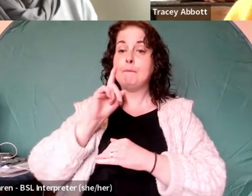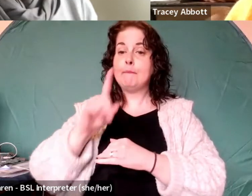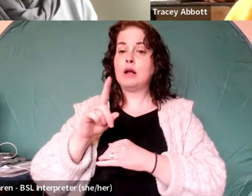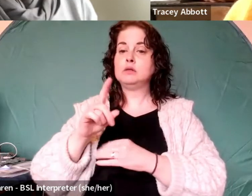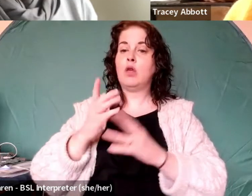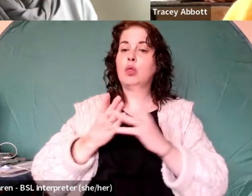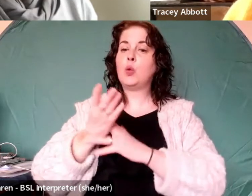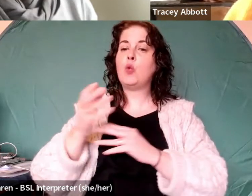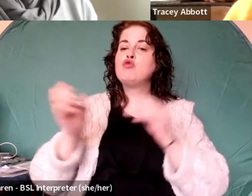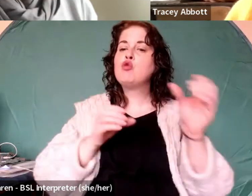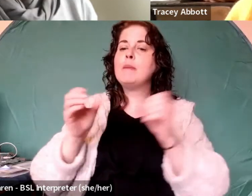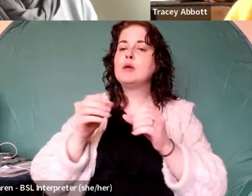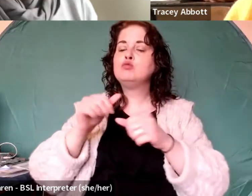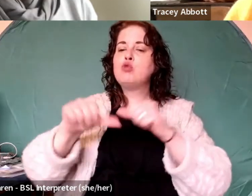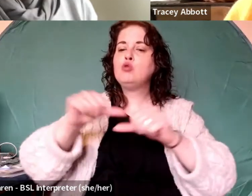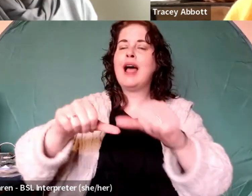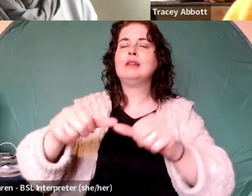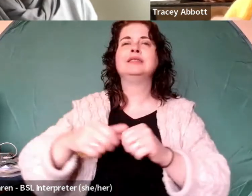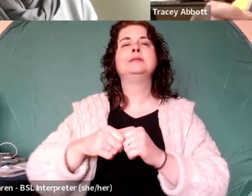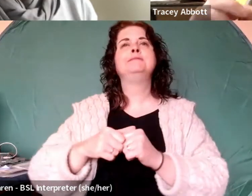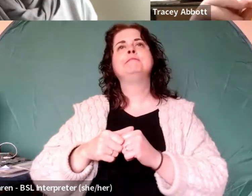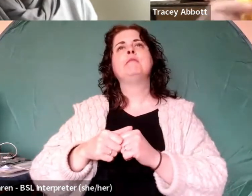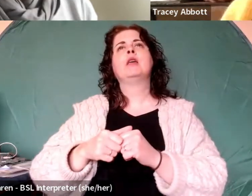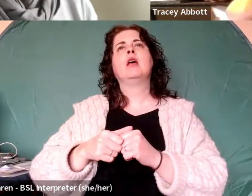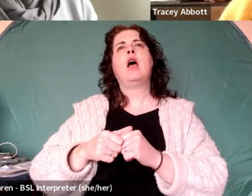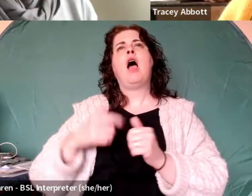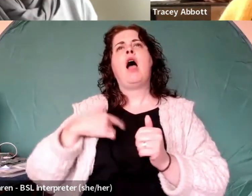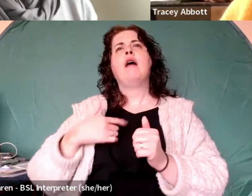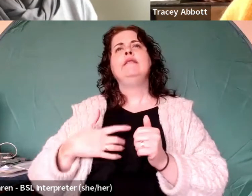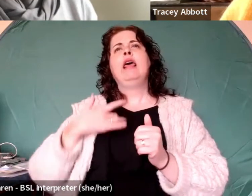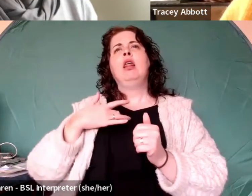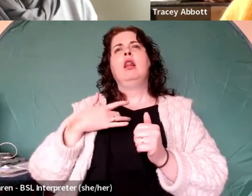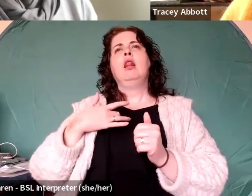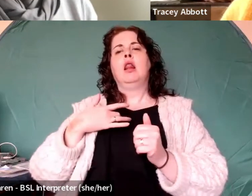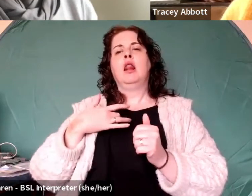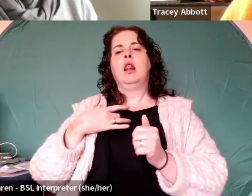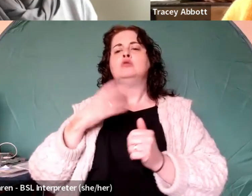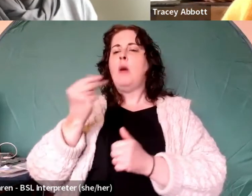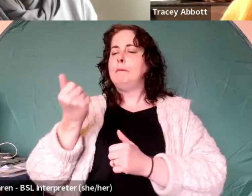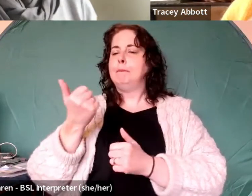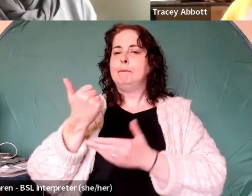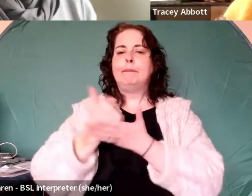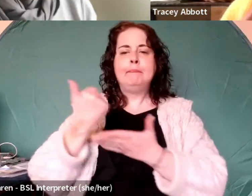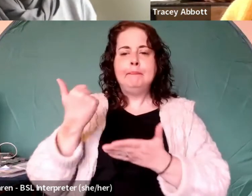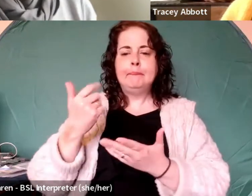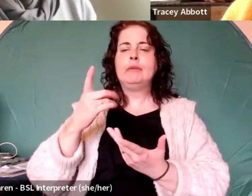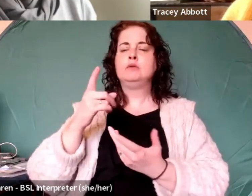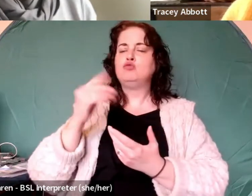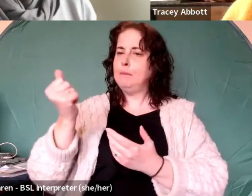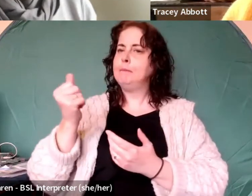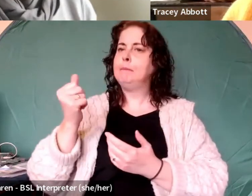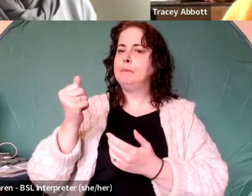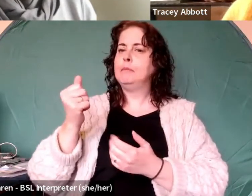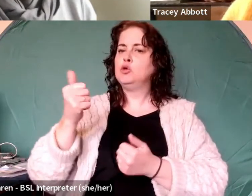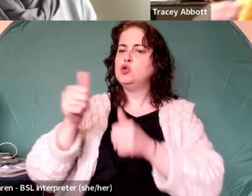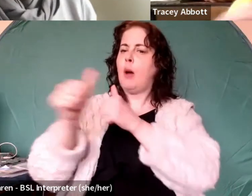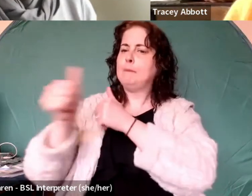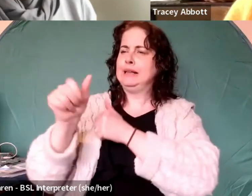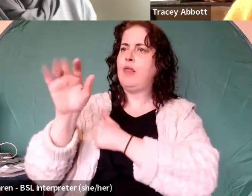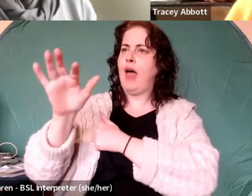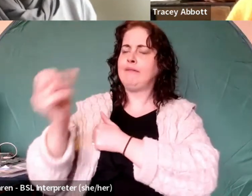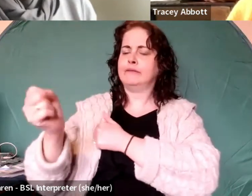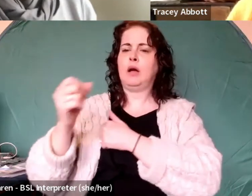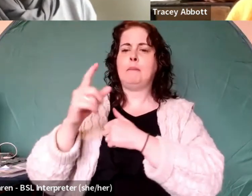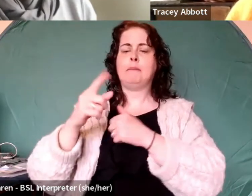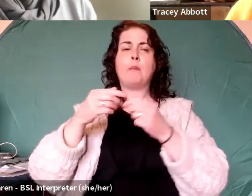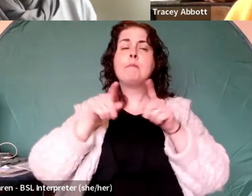through the recruitment process, I don't think, there are some that do brilliantly. there really are some great companies out there, but